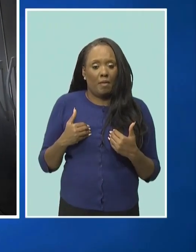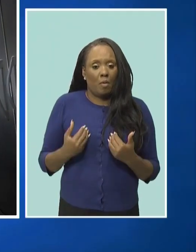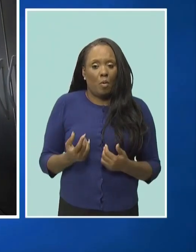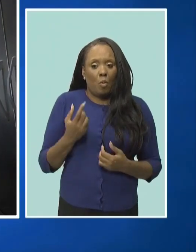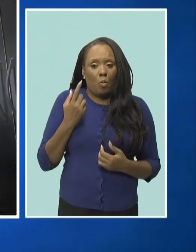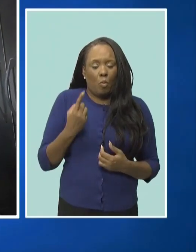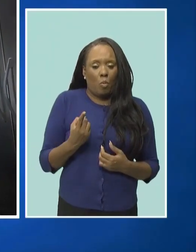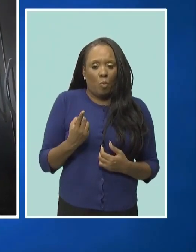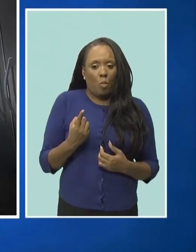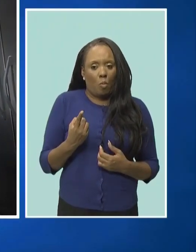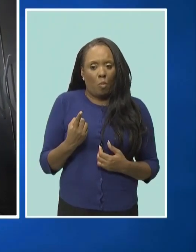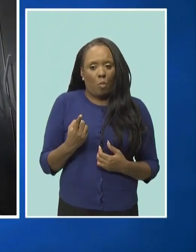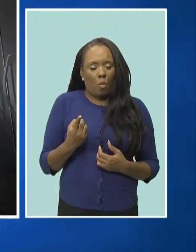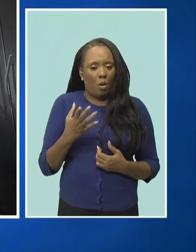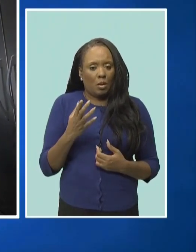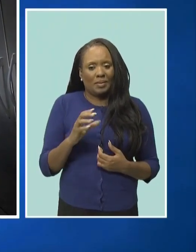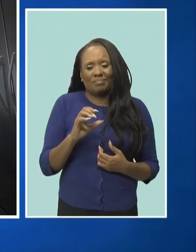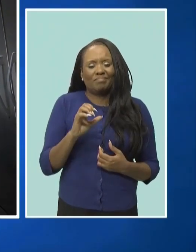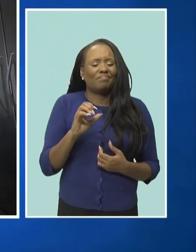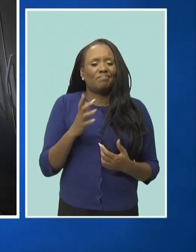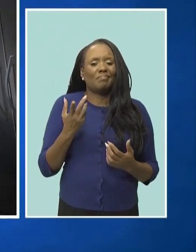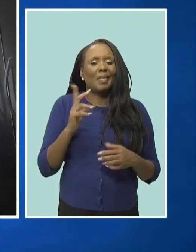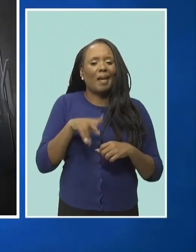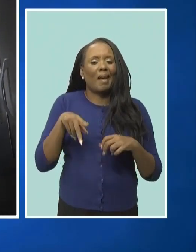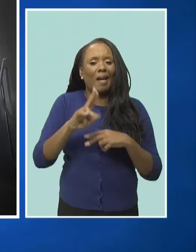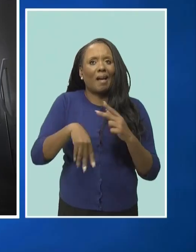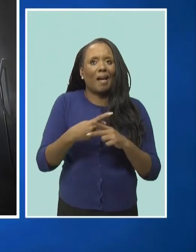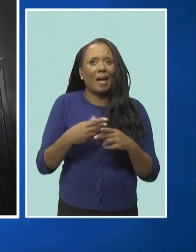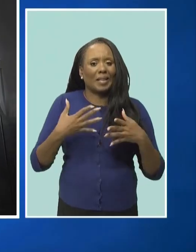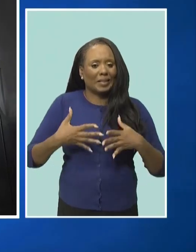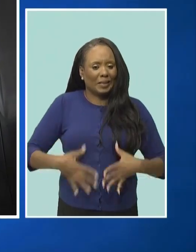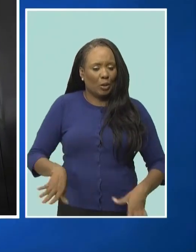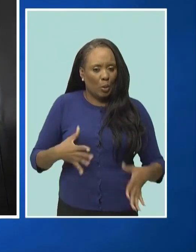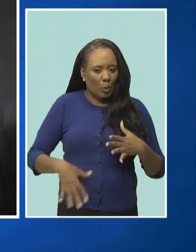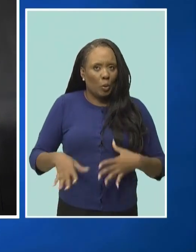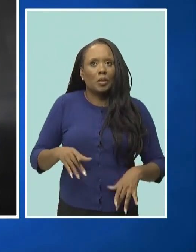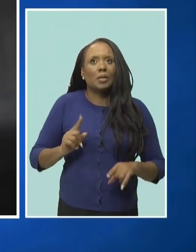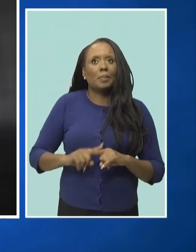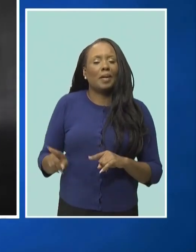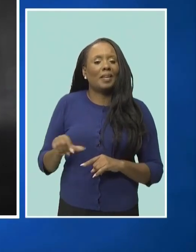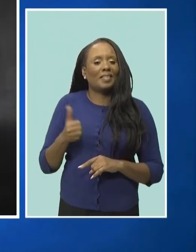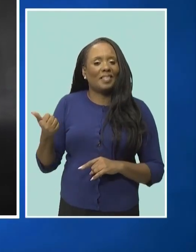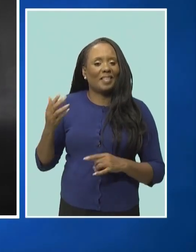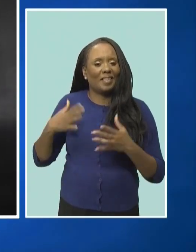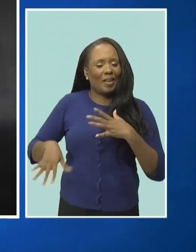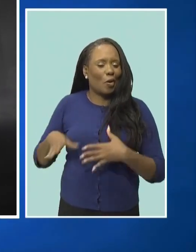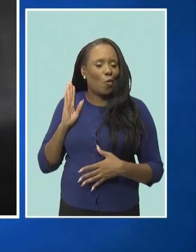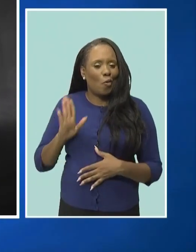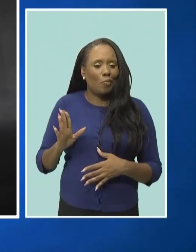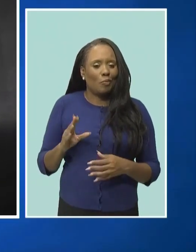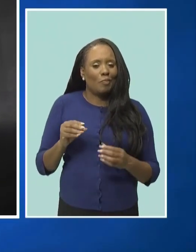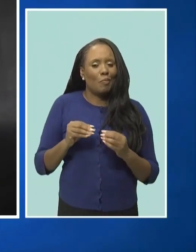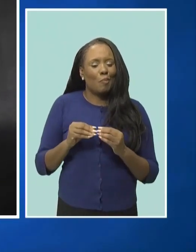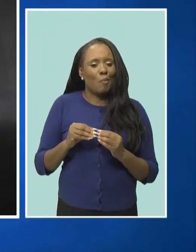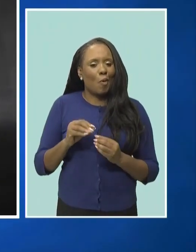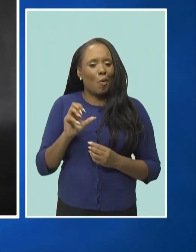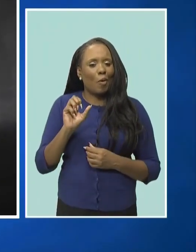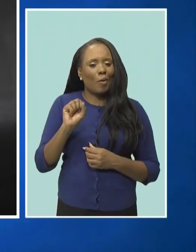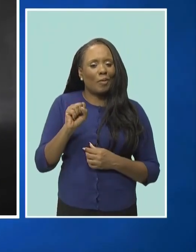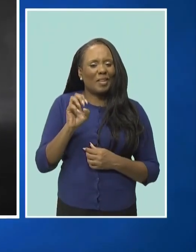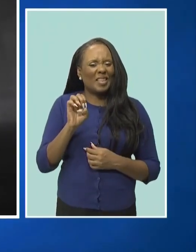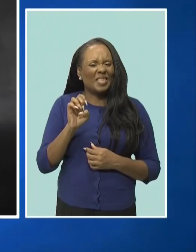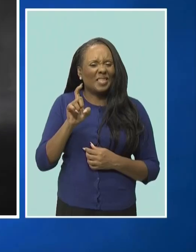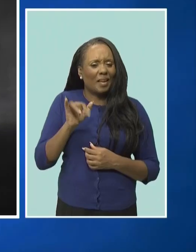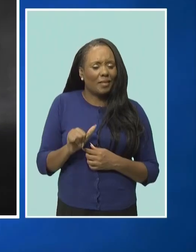more relaxed, shirt type, but still very sexy, still very sharp,